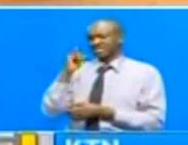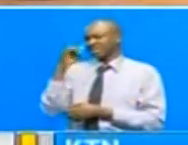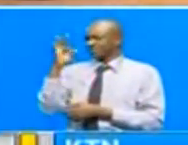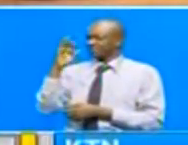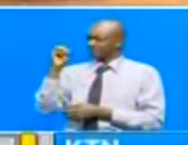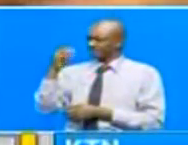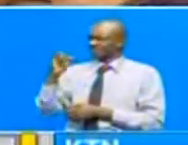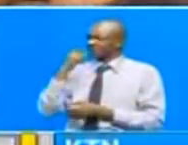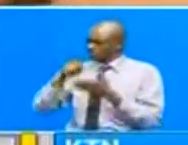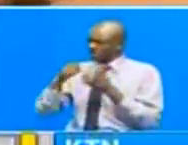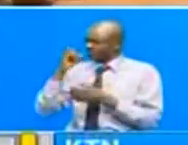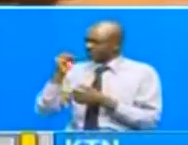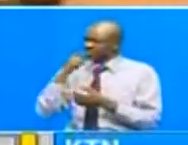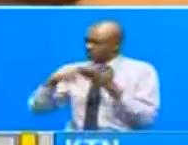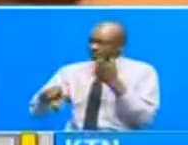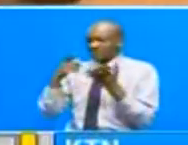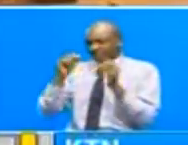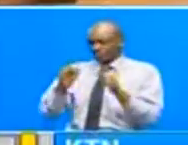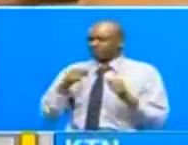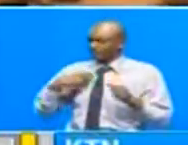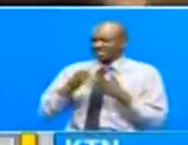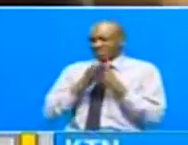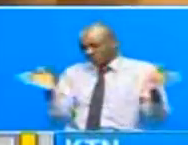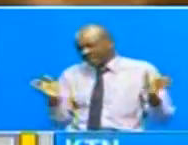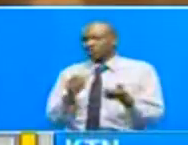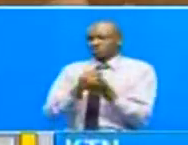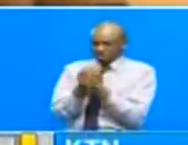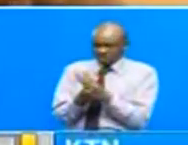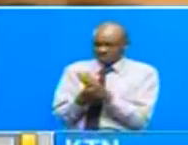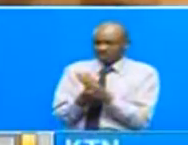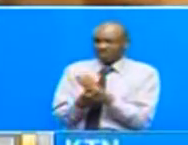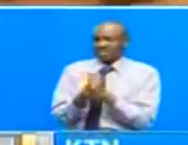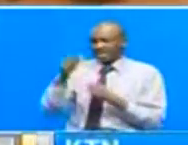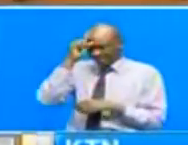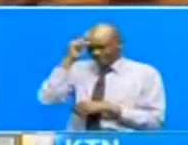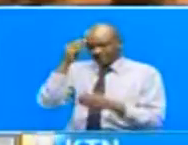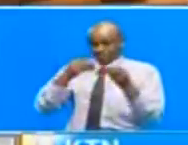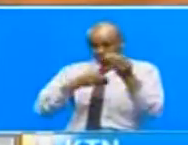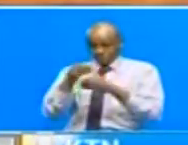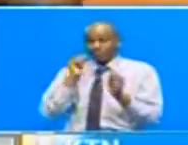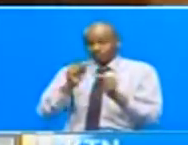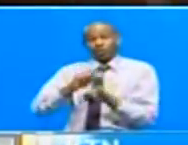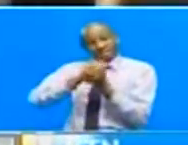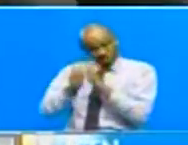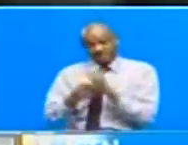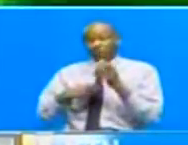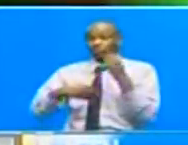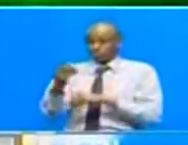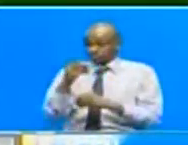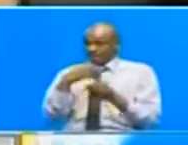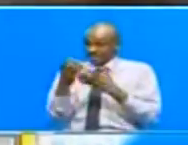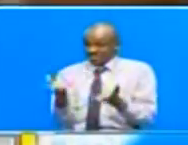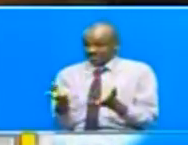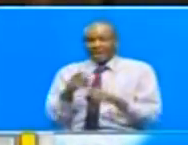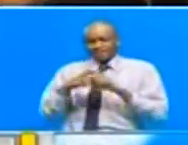something that was supposed to promote a lot of transparency and change, basically, the way government procurement especially works. But when you